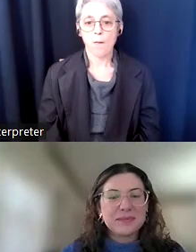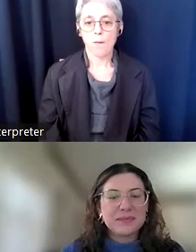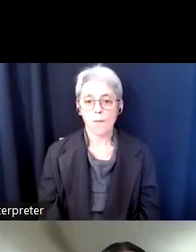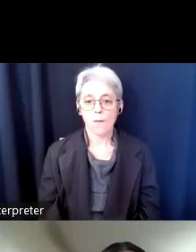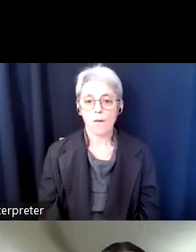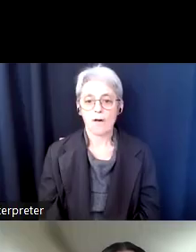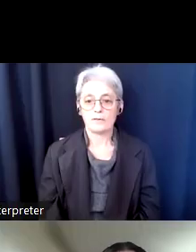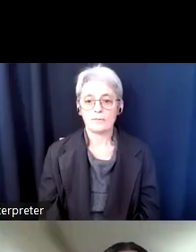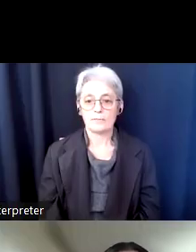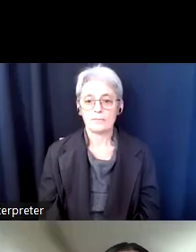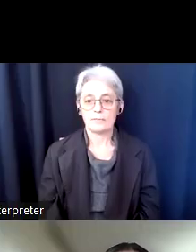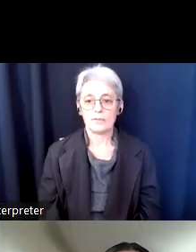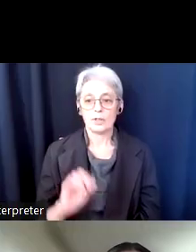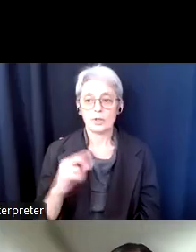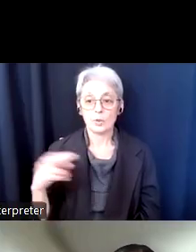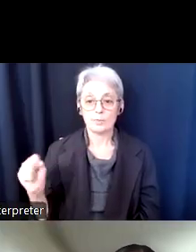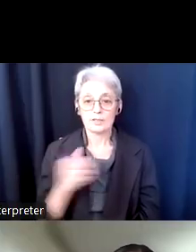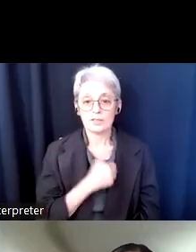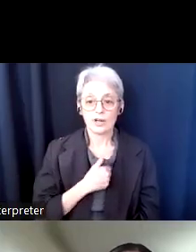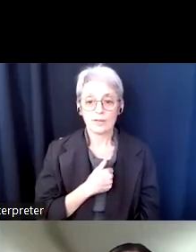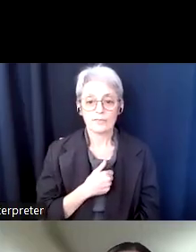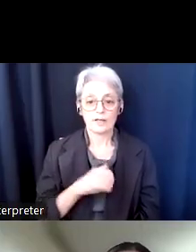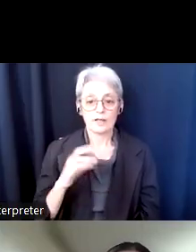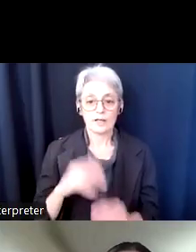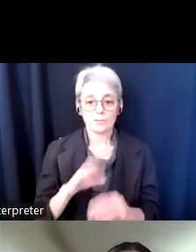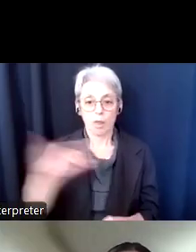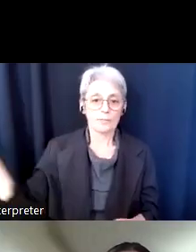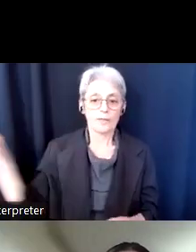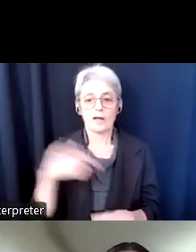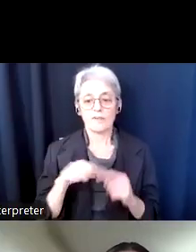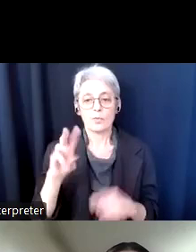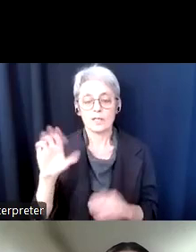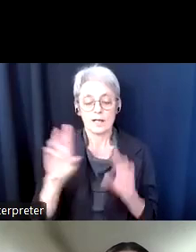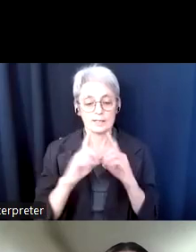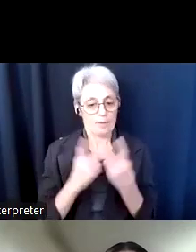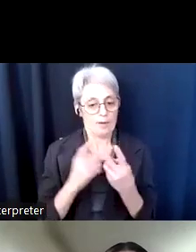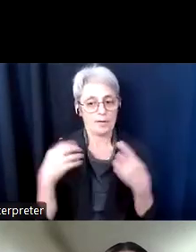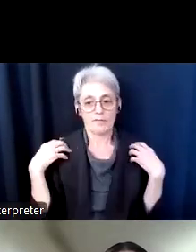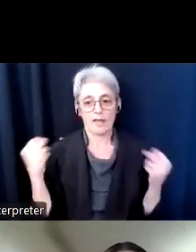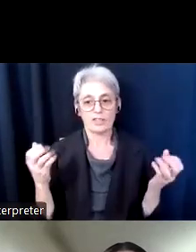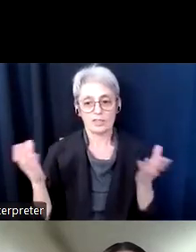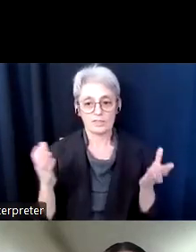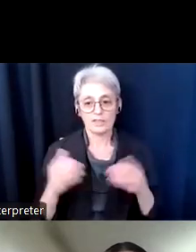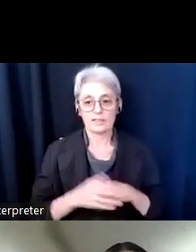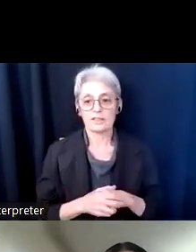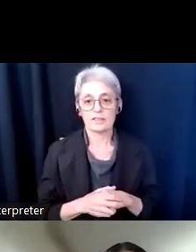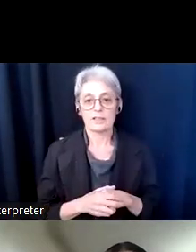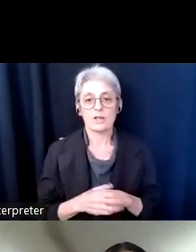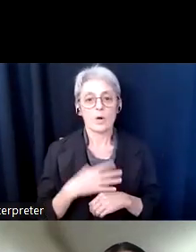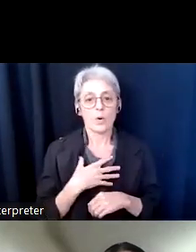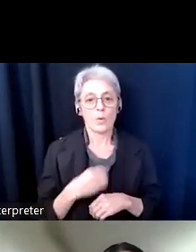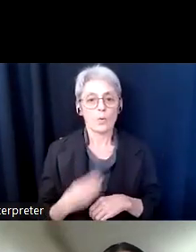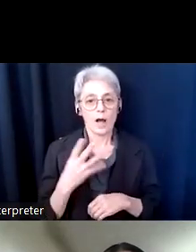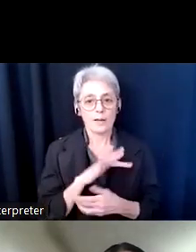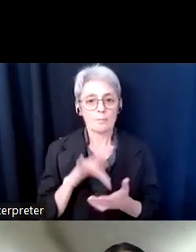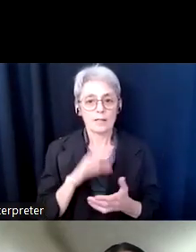Oops, sorry. Good afternoon. My name is Christian Brand. I'm also from the Wisconsin Department of Health Services. I'm a white middle-aged man with a